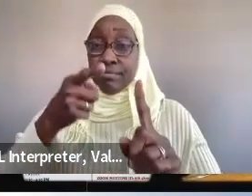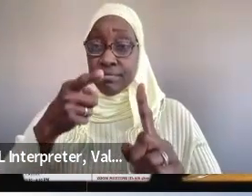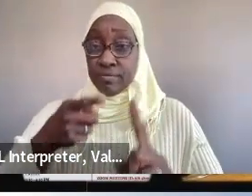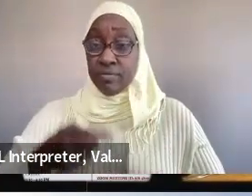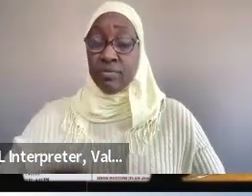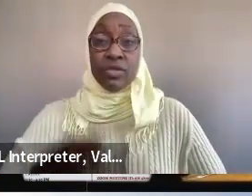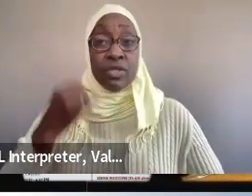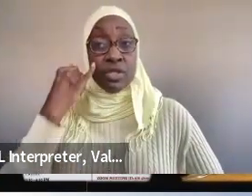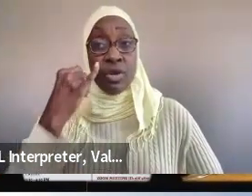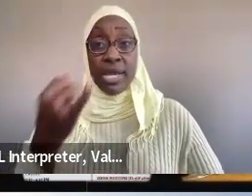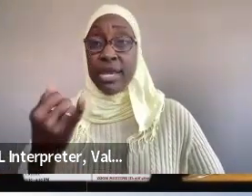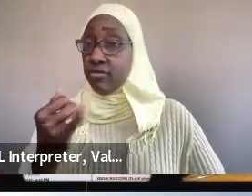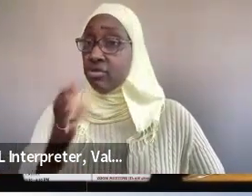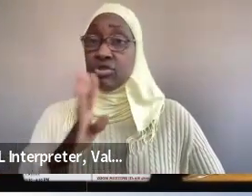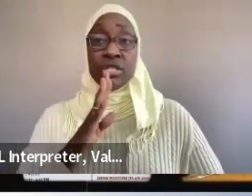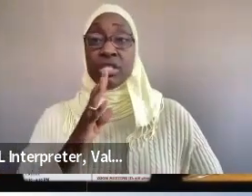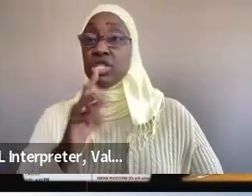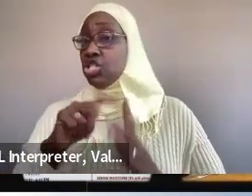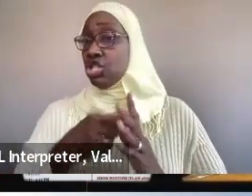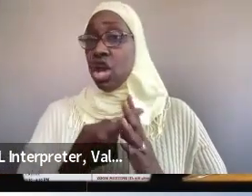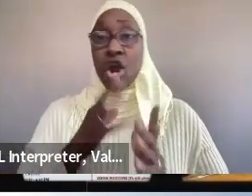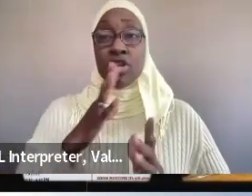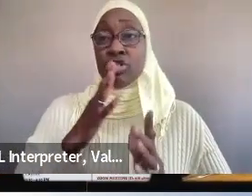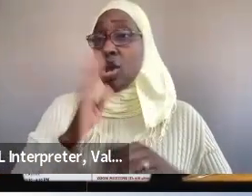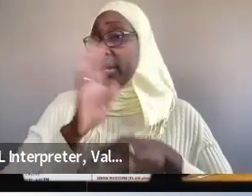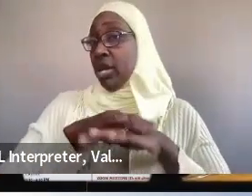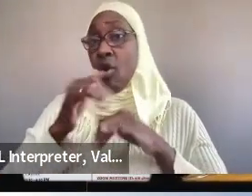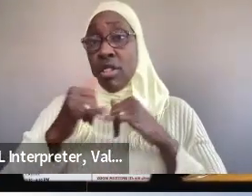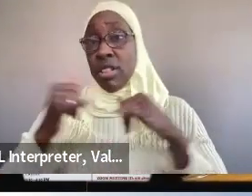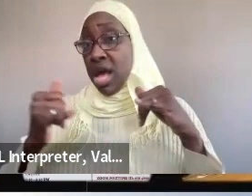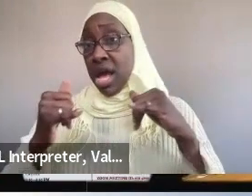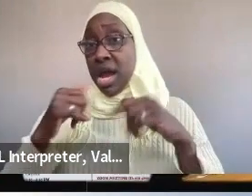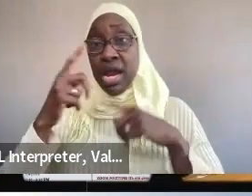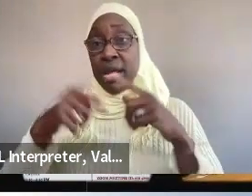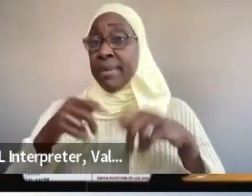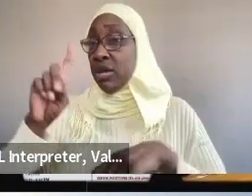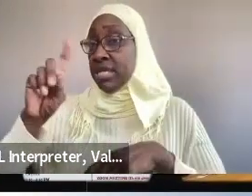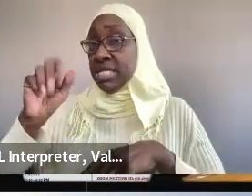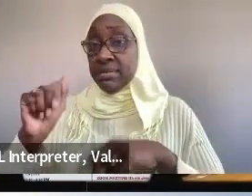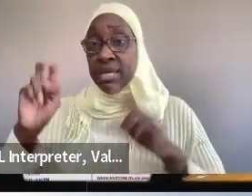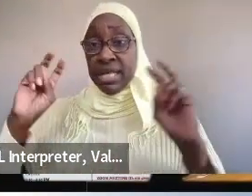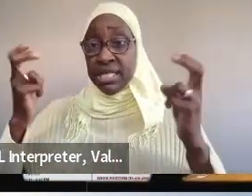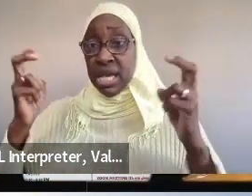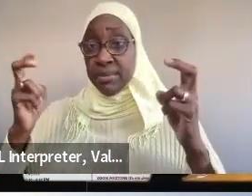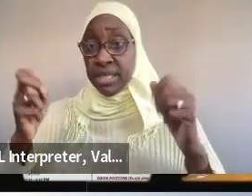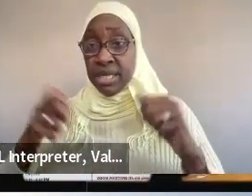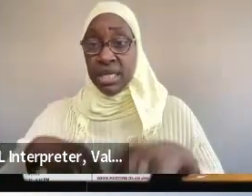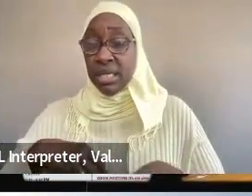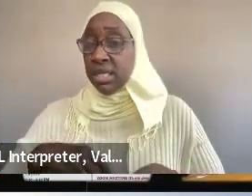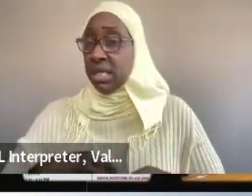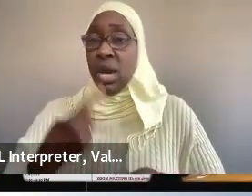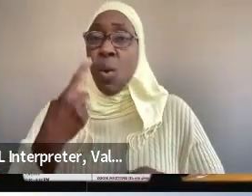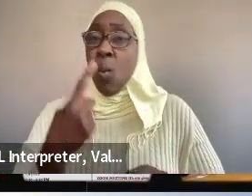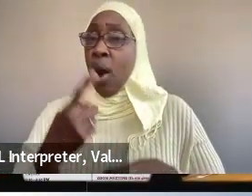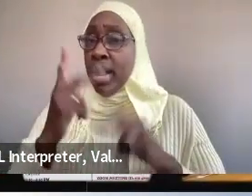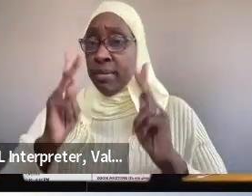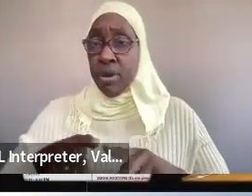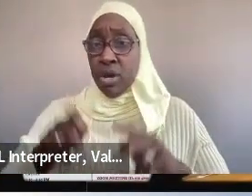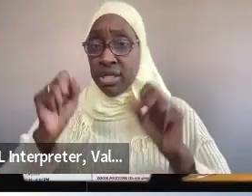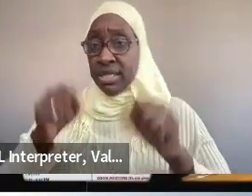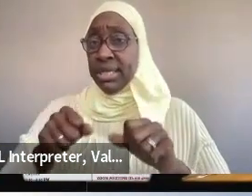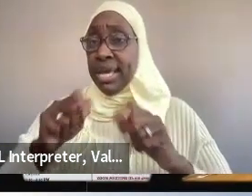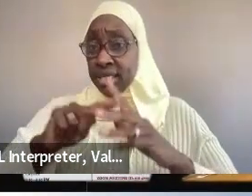topics and put it online, it just takes one to just start a bigger organization. So just take